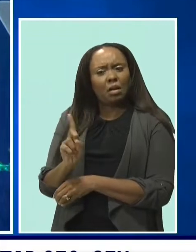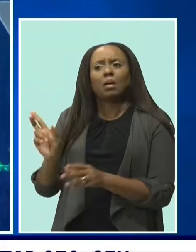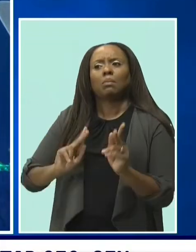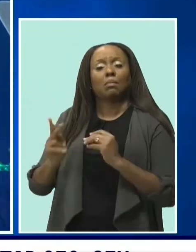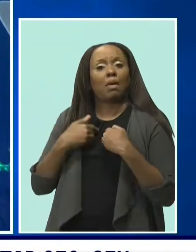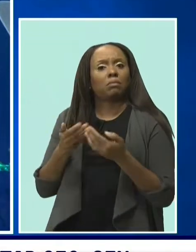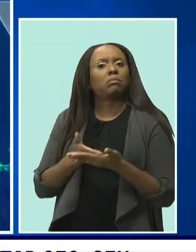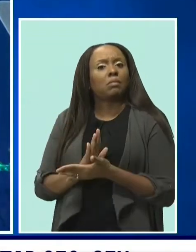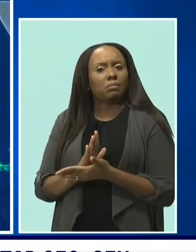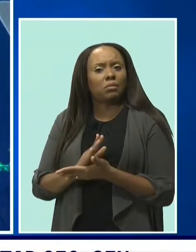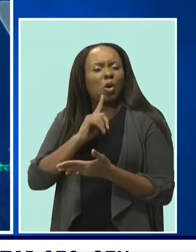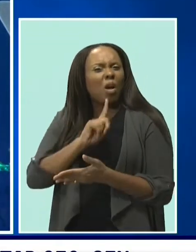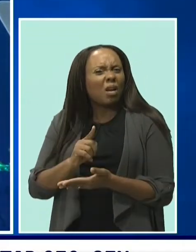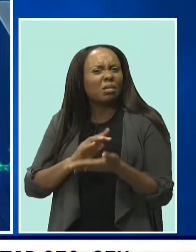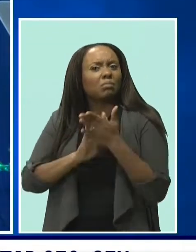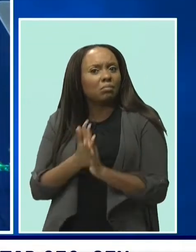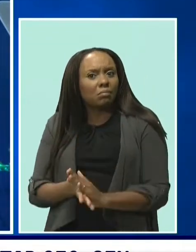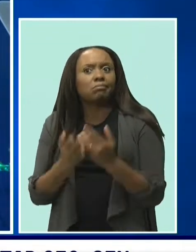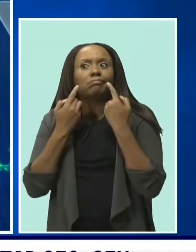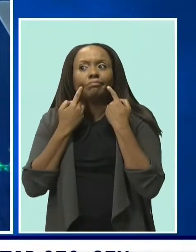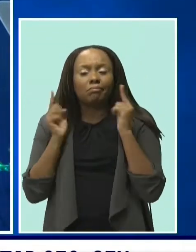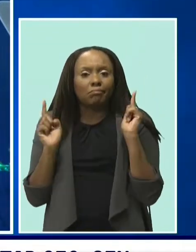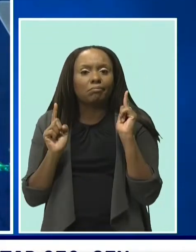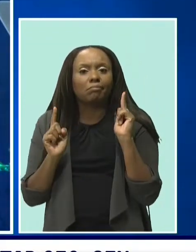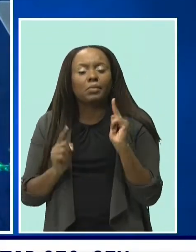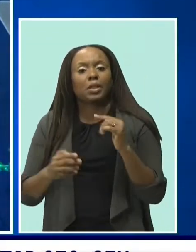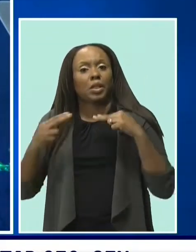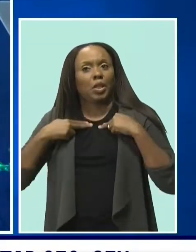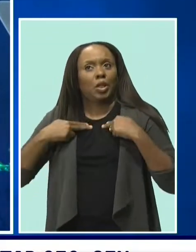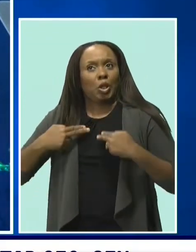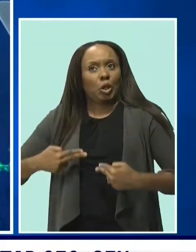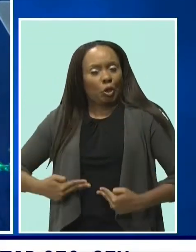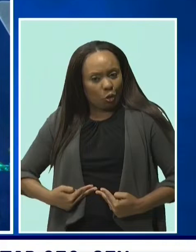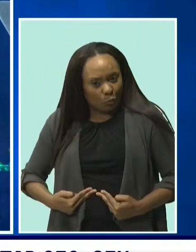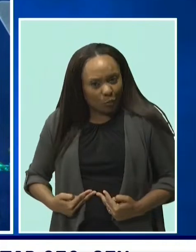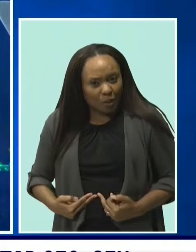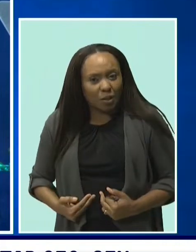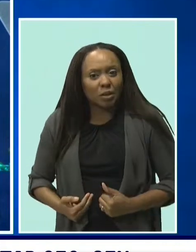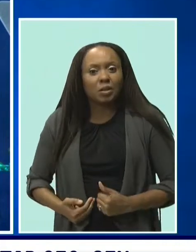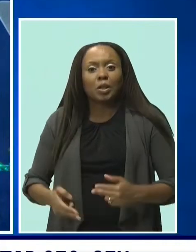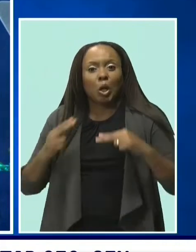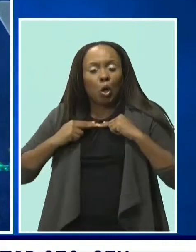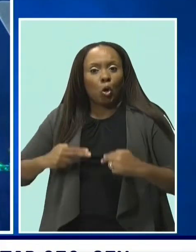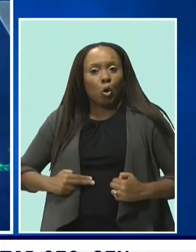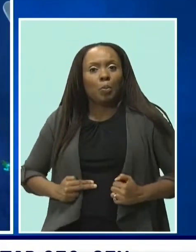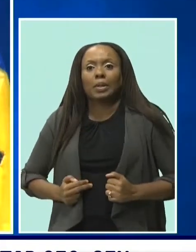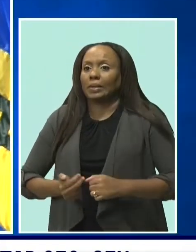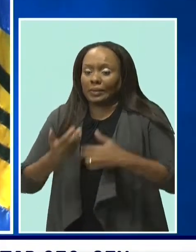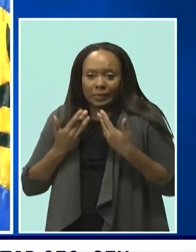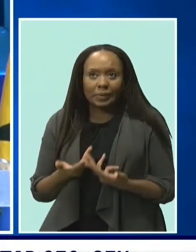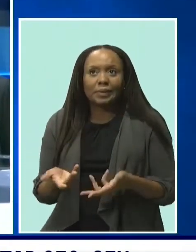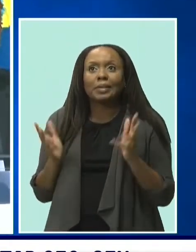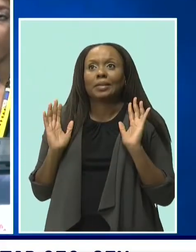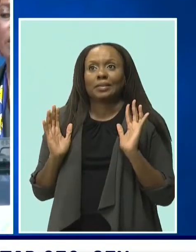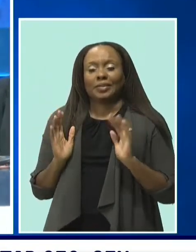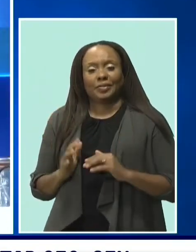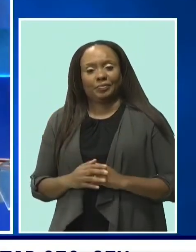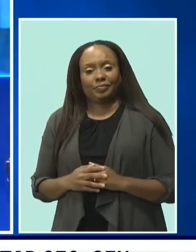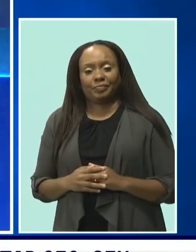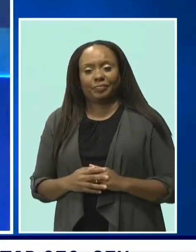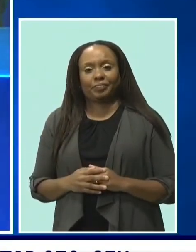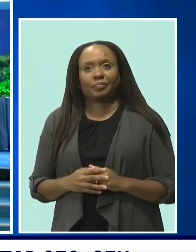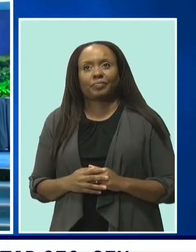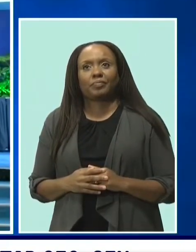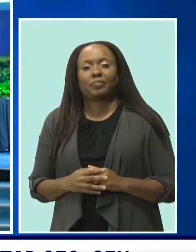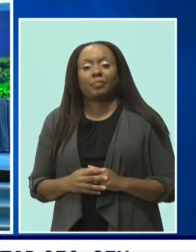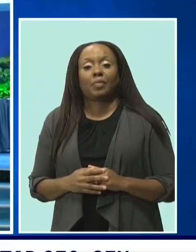entitled to thrive simply by virtue of being human and for no other reason. And leaders, including Prime Minister